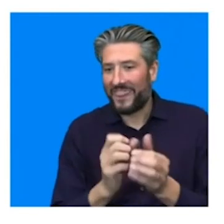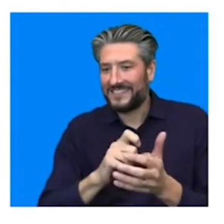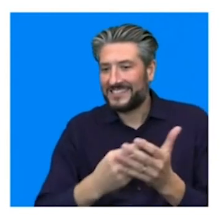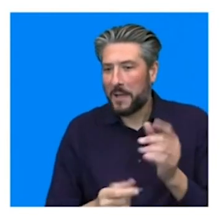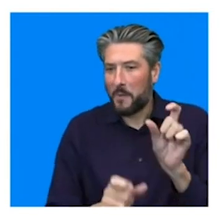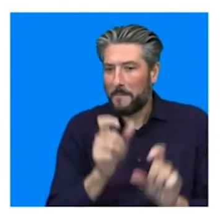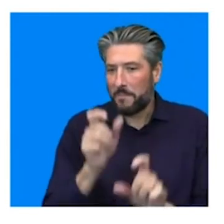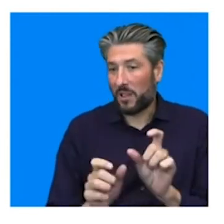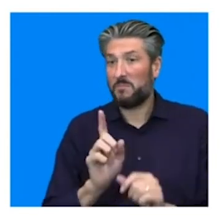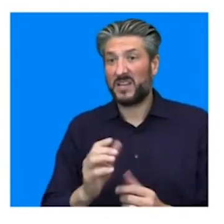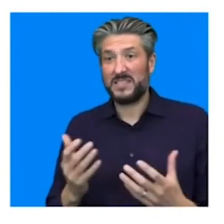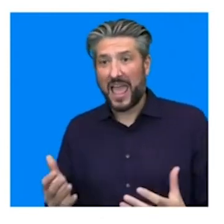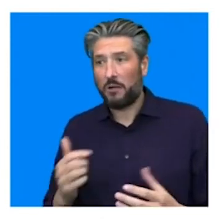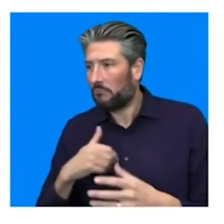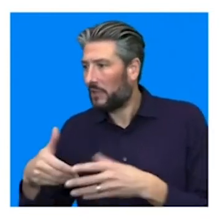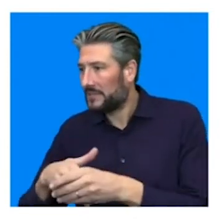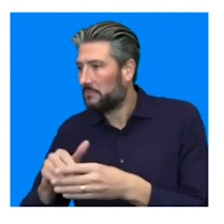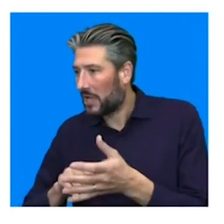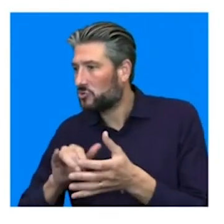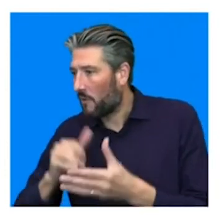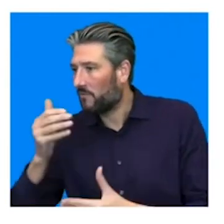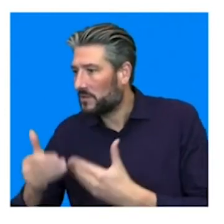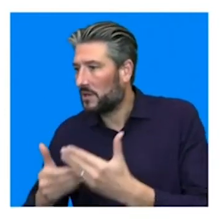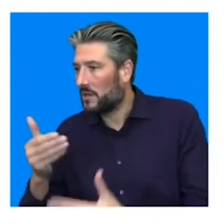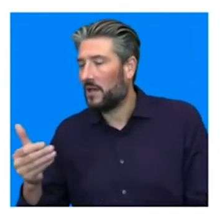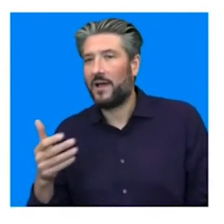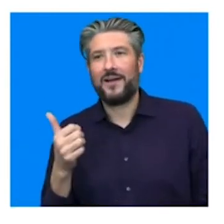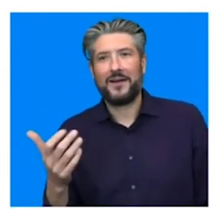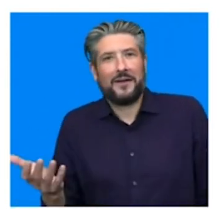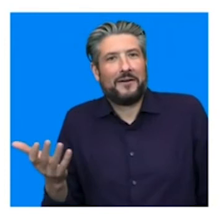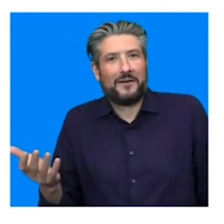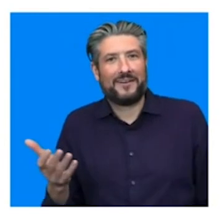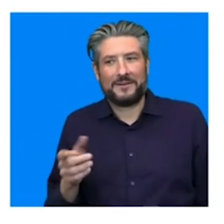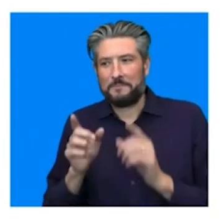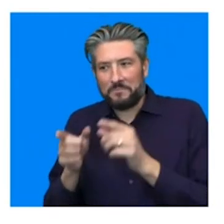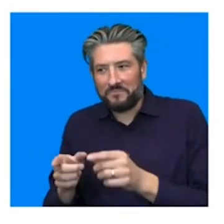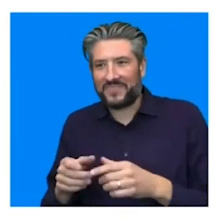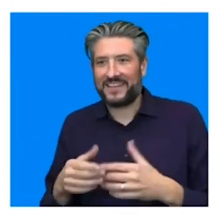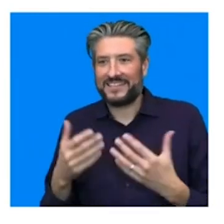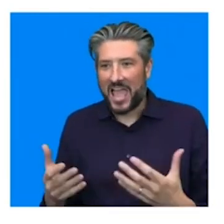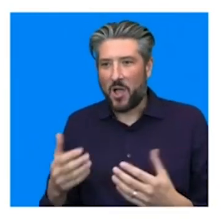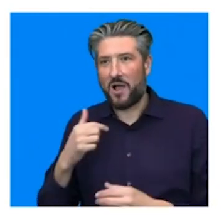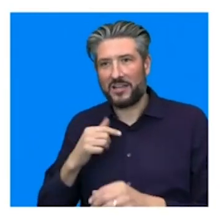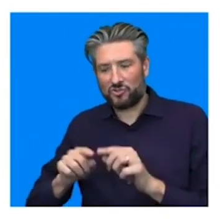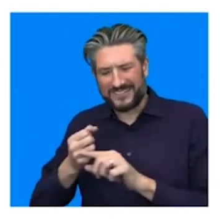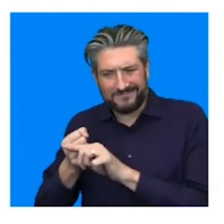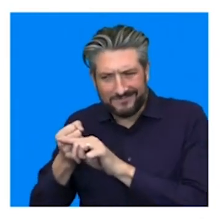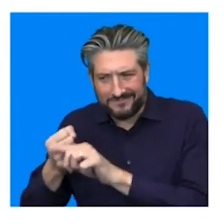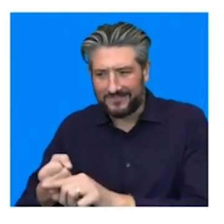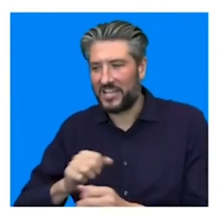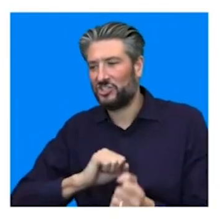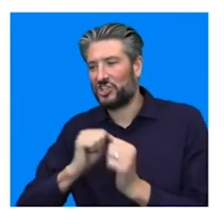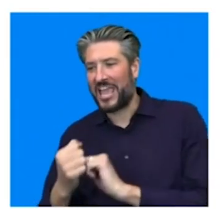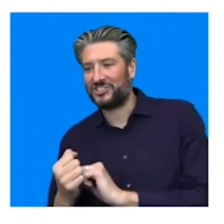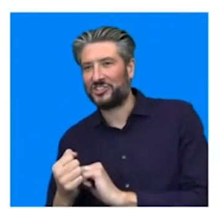myself at Microsoft now looking at it going, right, sweet shop. I'm going to get you driving change in that industry. You know, that I think is where we